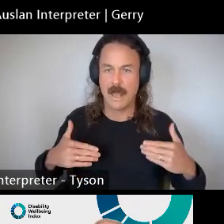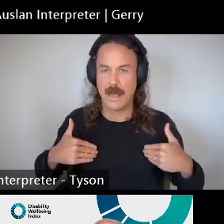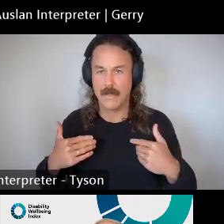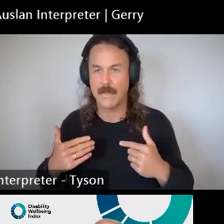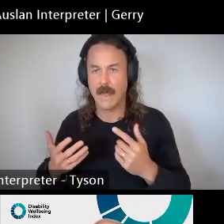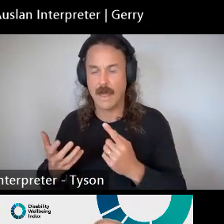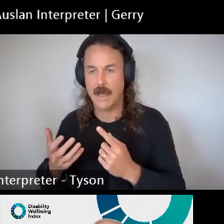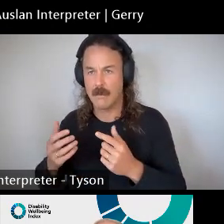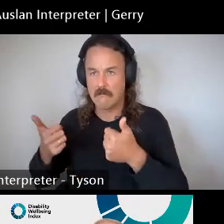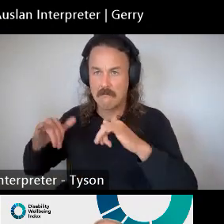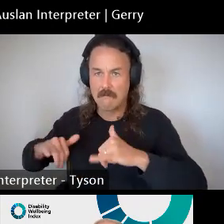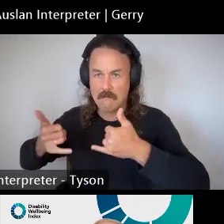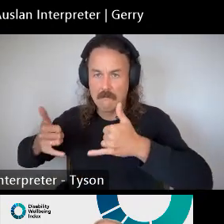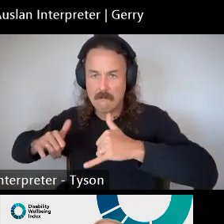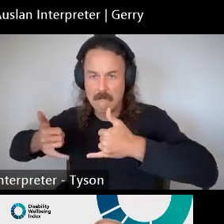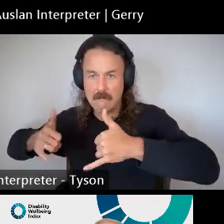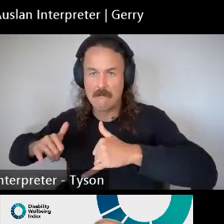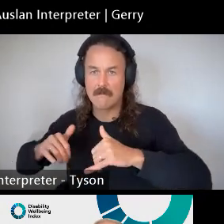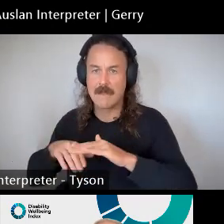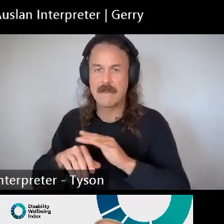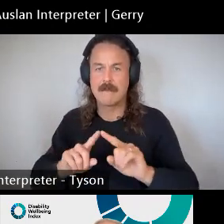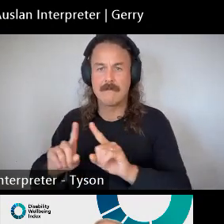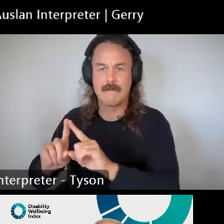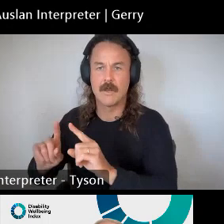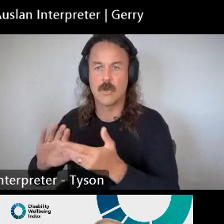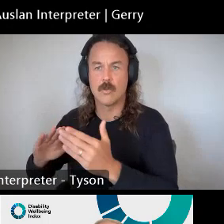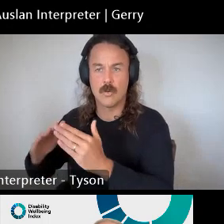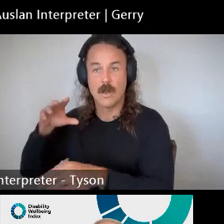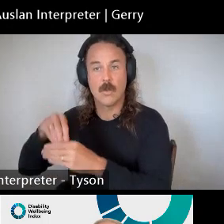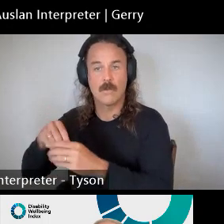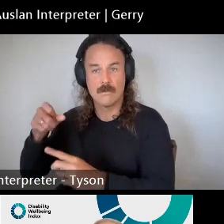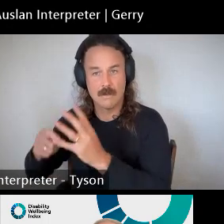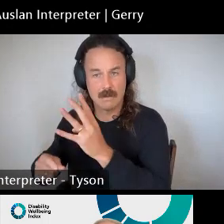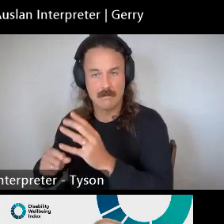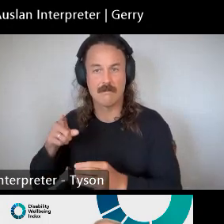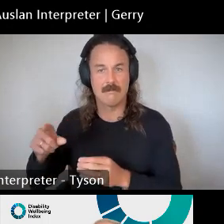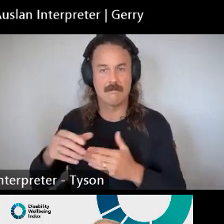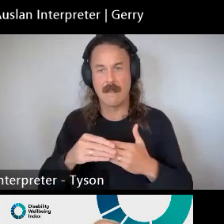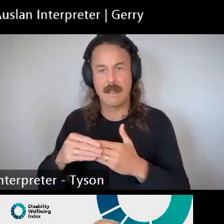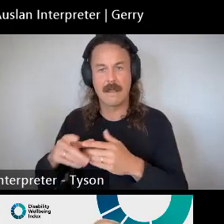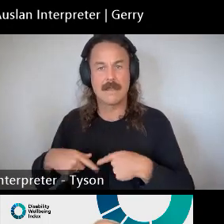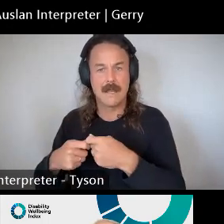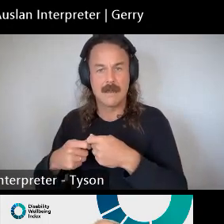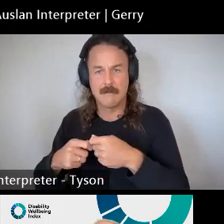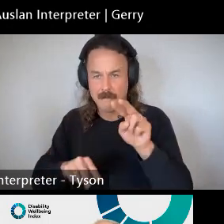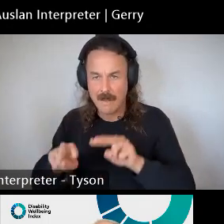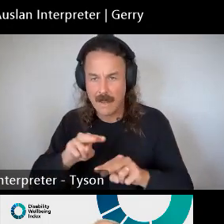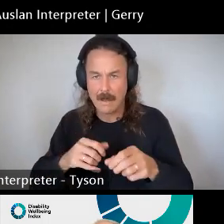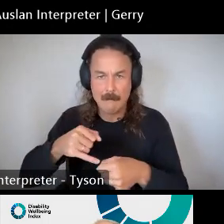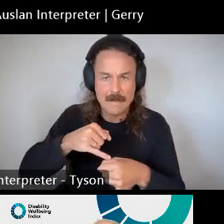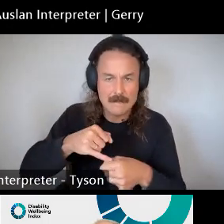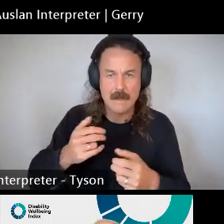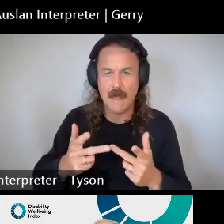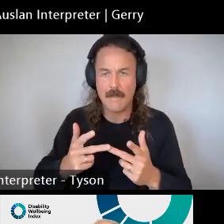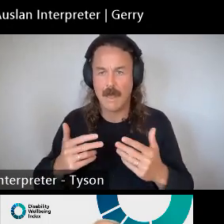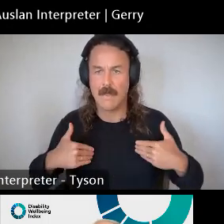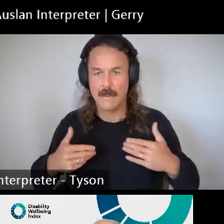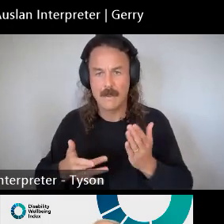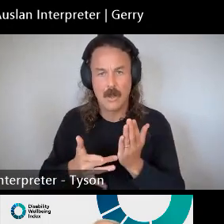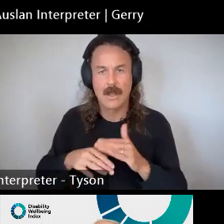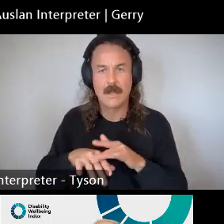medicines and other health technologies for Australia and Singapore governments since 2001. Before he starts, I'll just remind people to